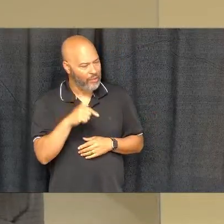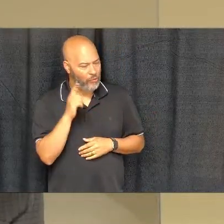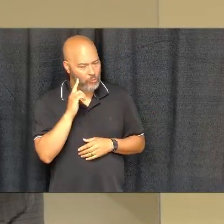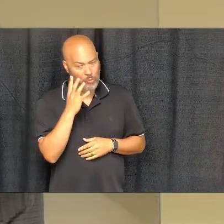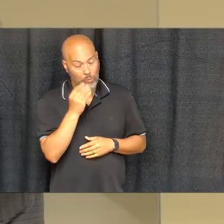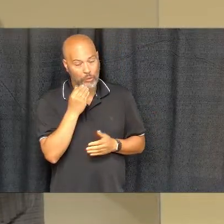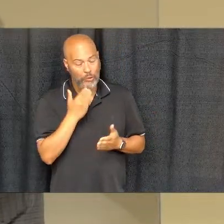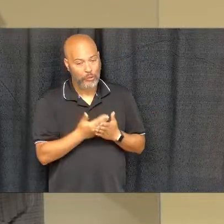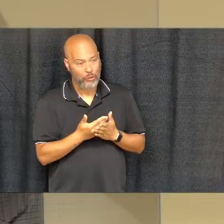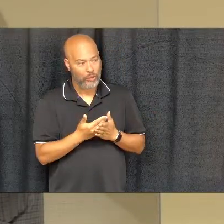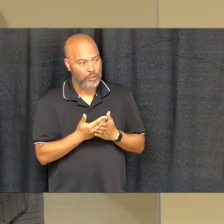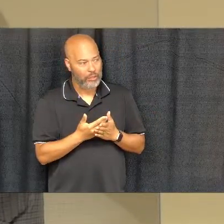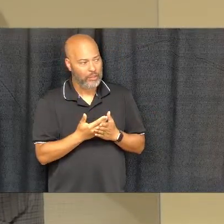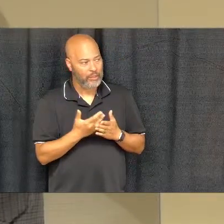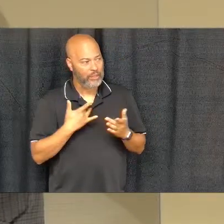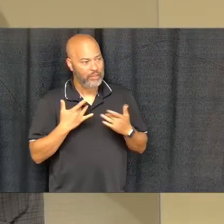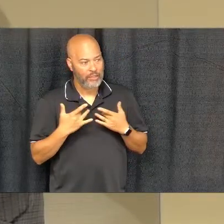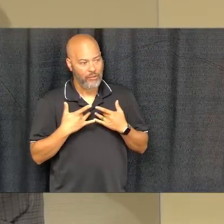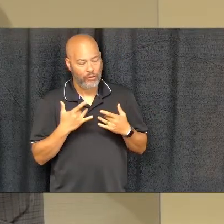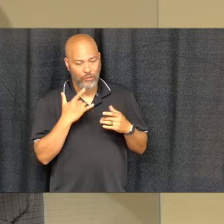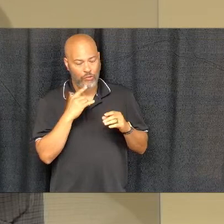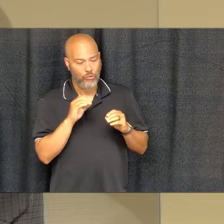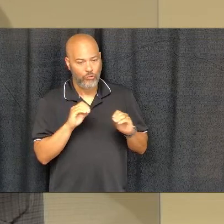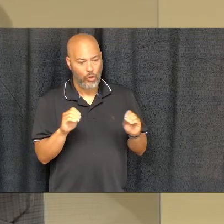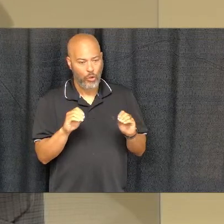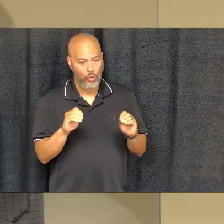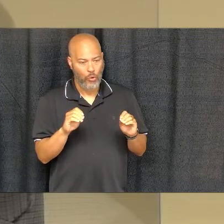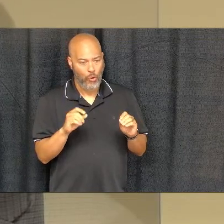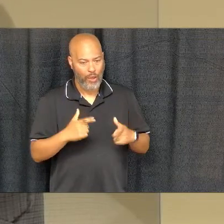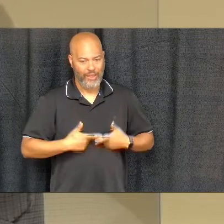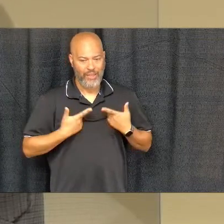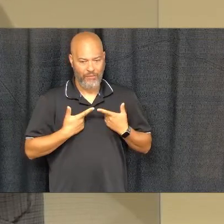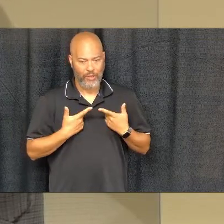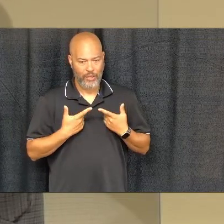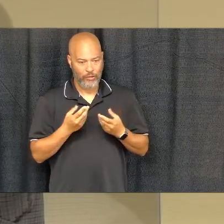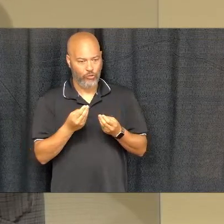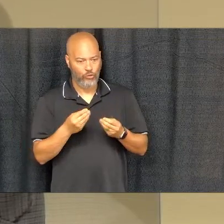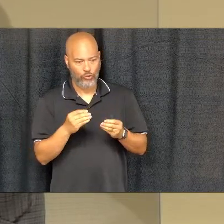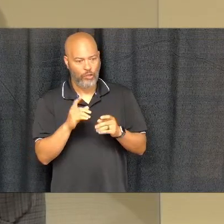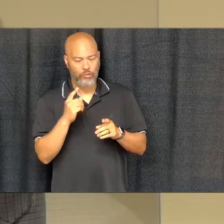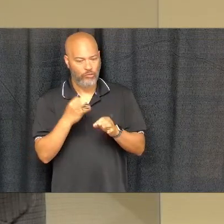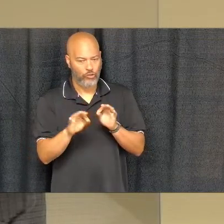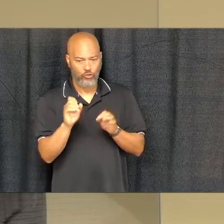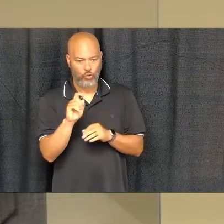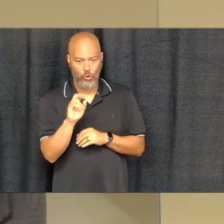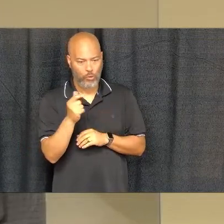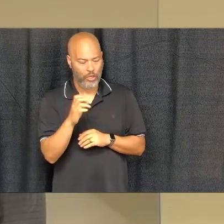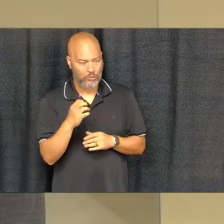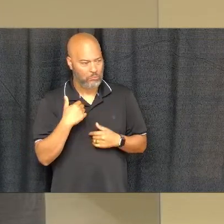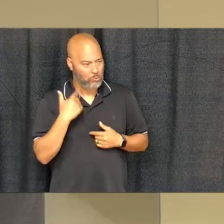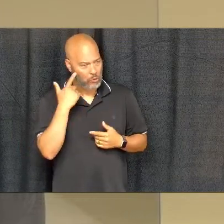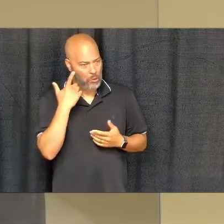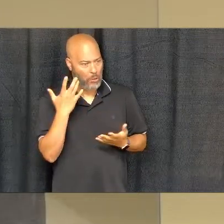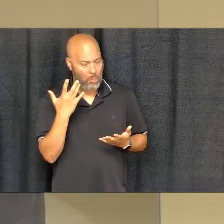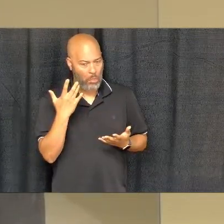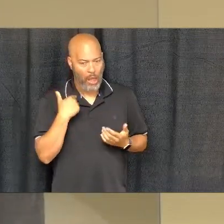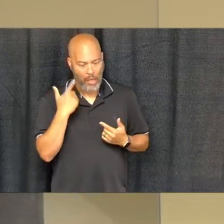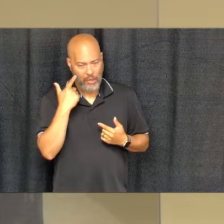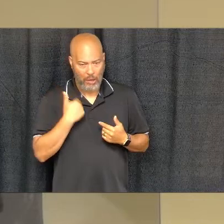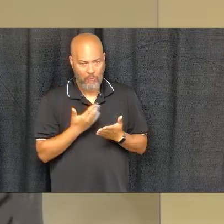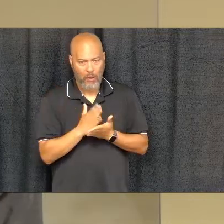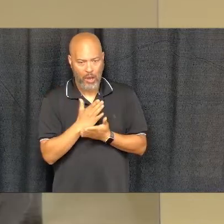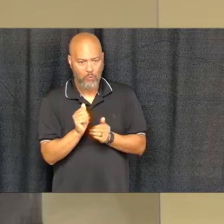good, considering there are no units that's going to be built on this property, just storage. So I'm all in favor of this.